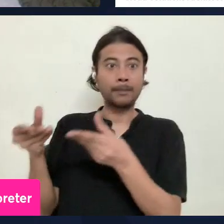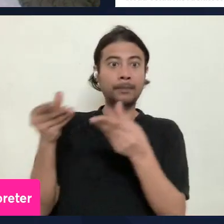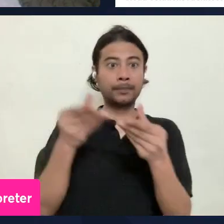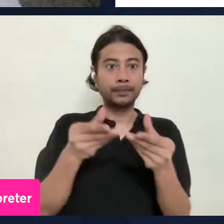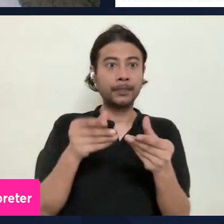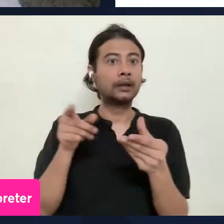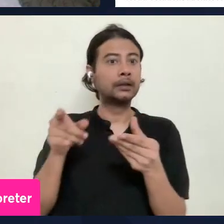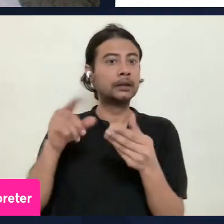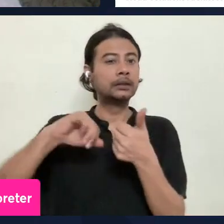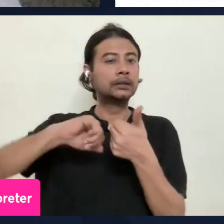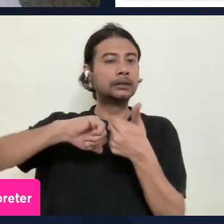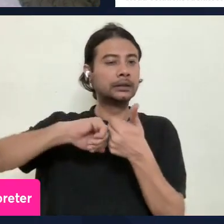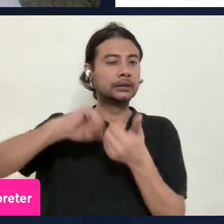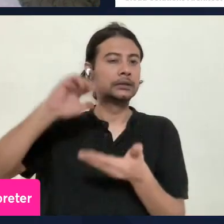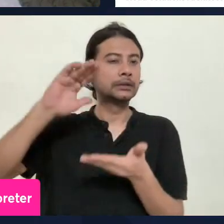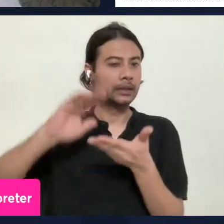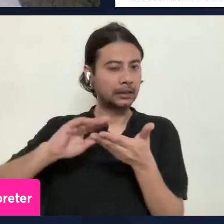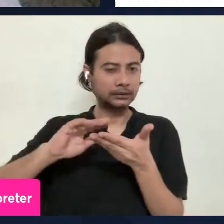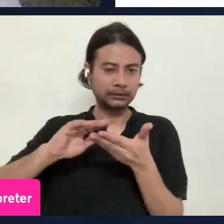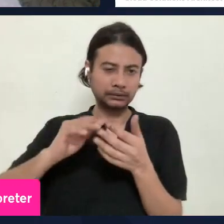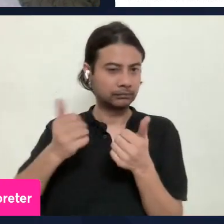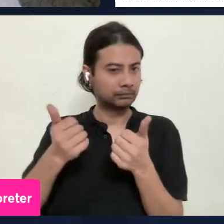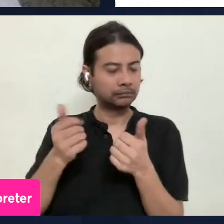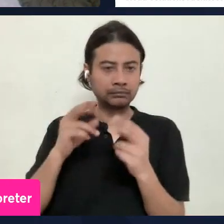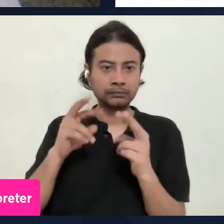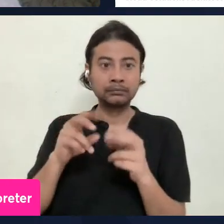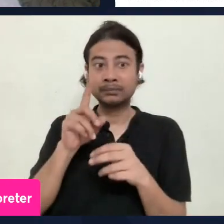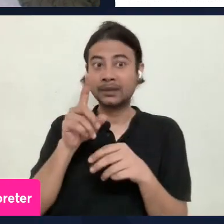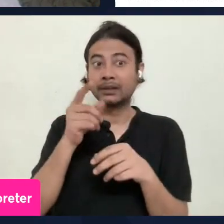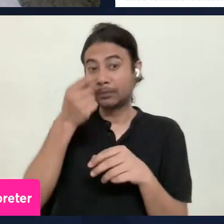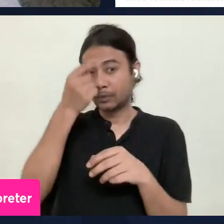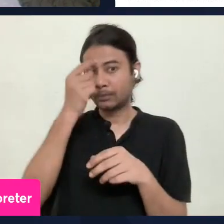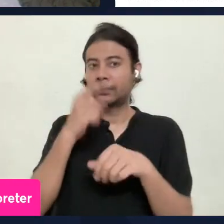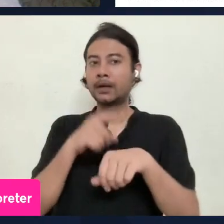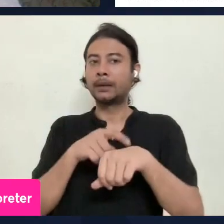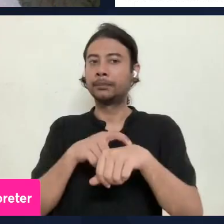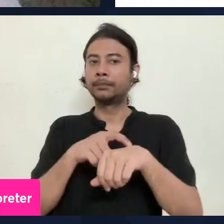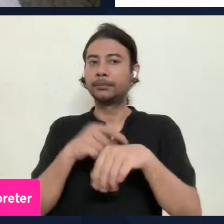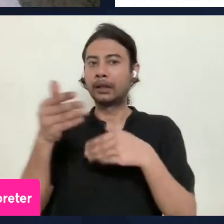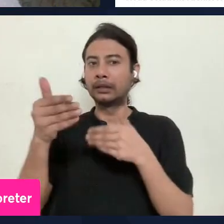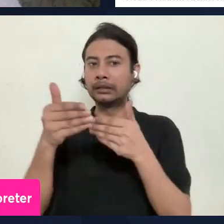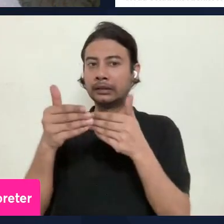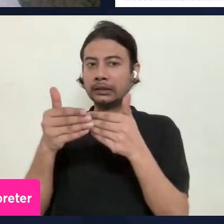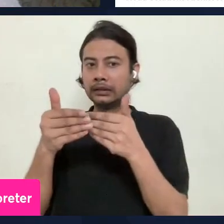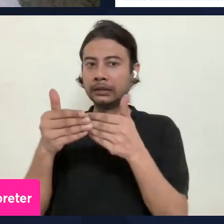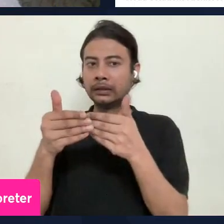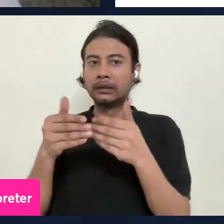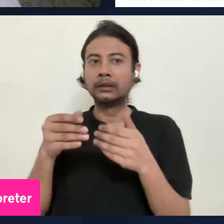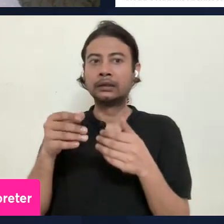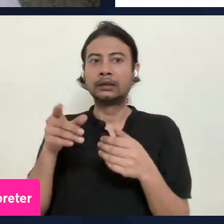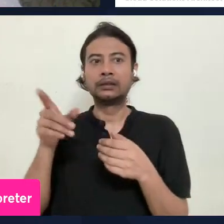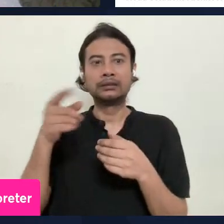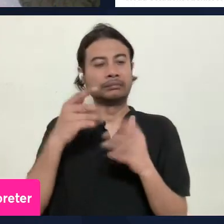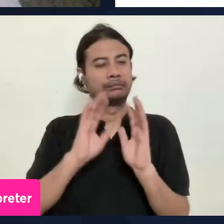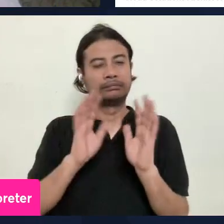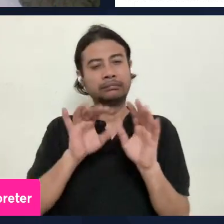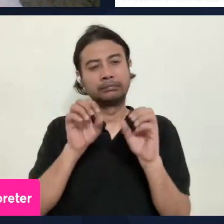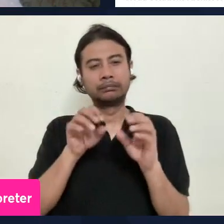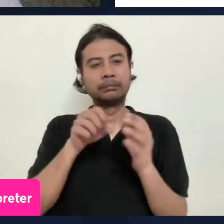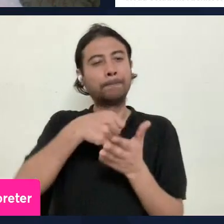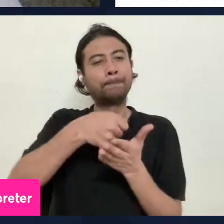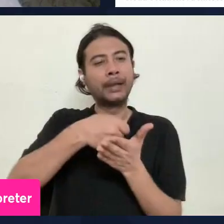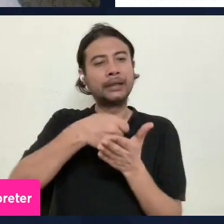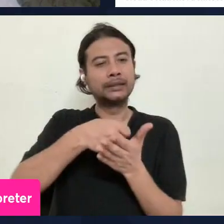but there was a time they were running out of time. They opted to use it. And they did, they're